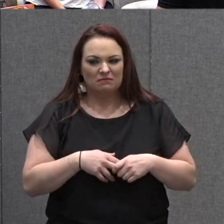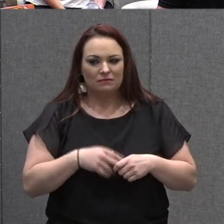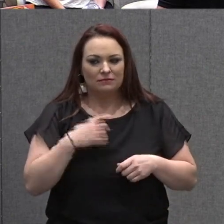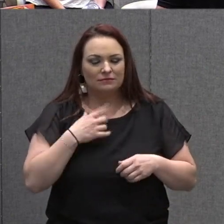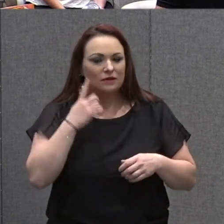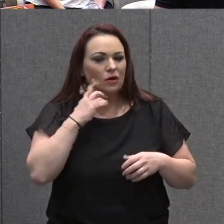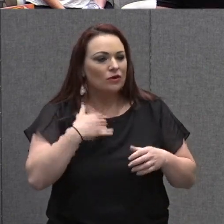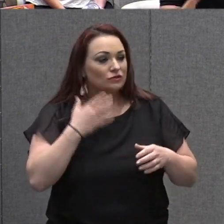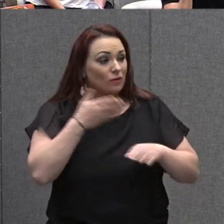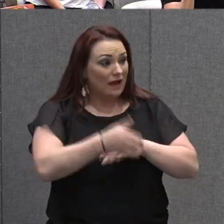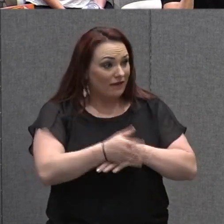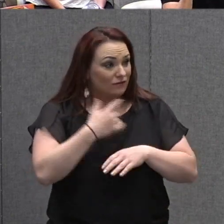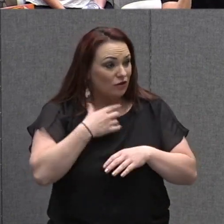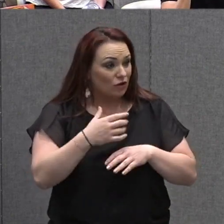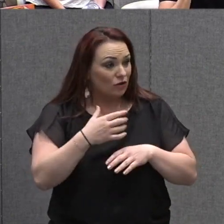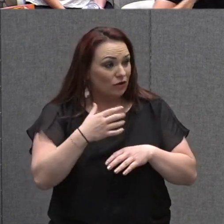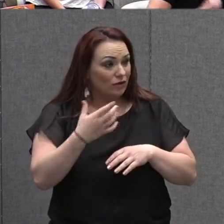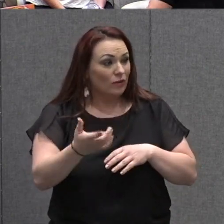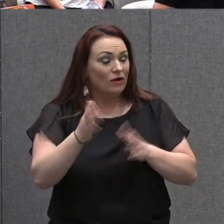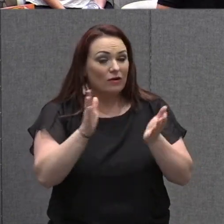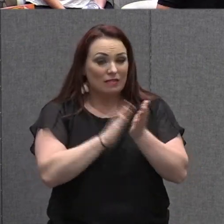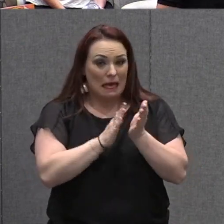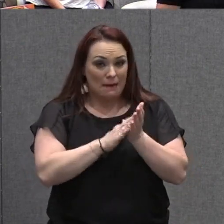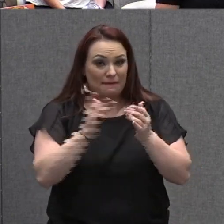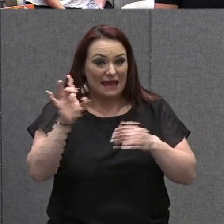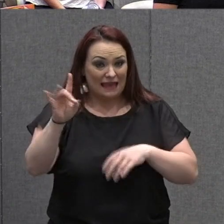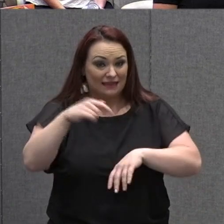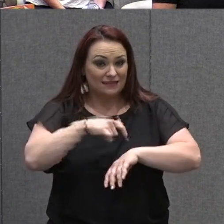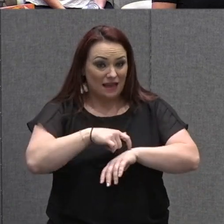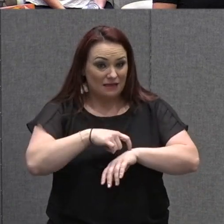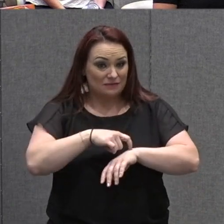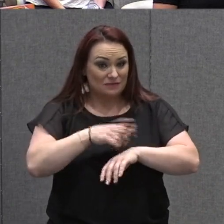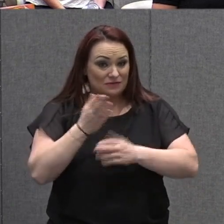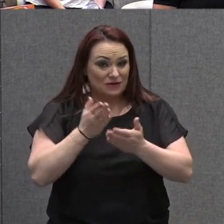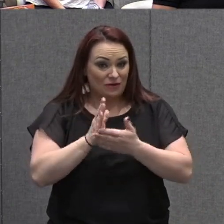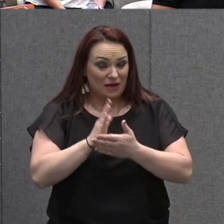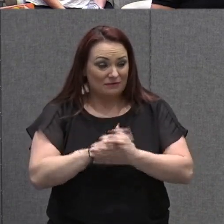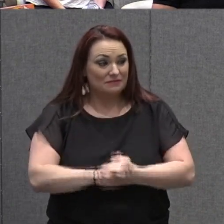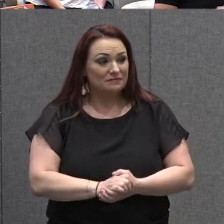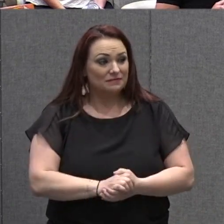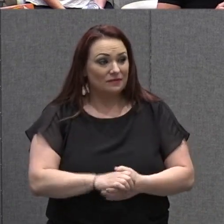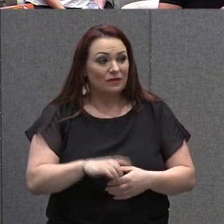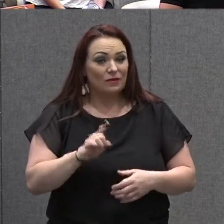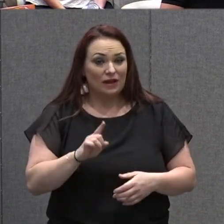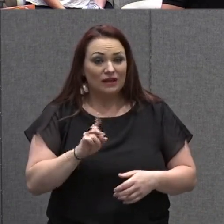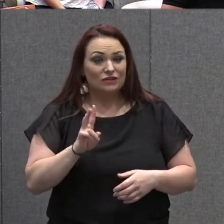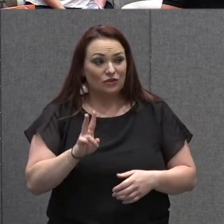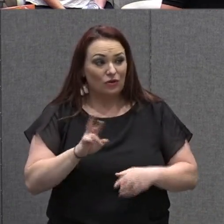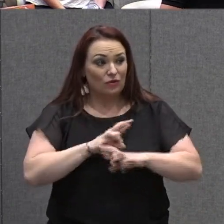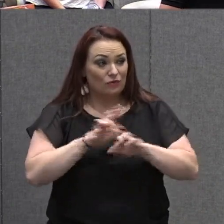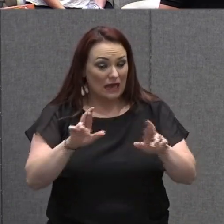clap 8 times for me? I'll do that. Awesome. And then when I say 1, 2,